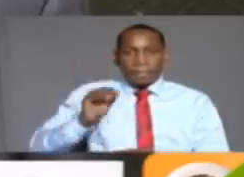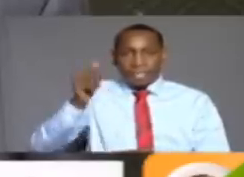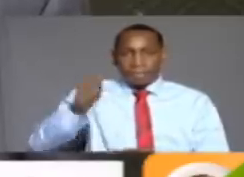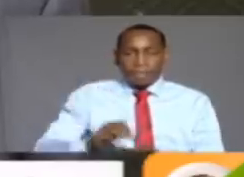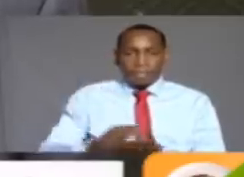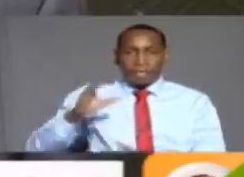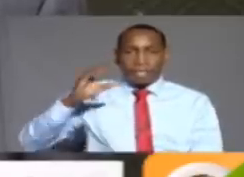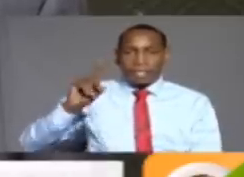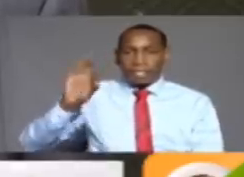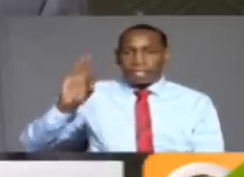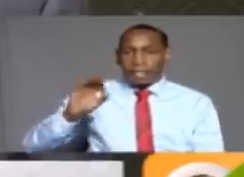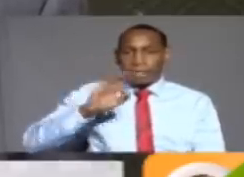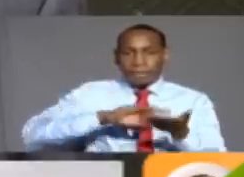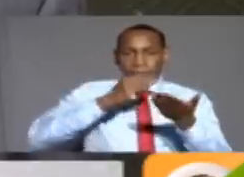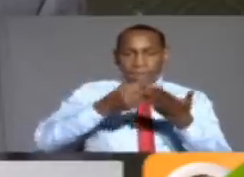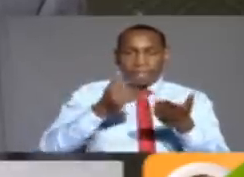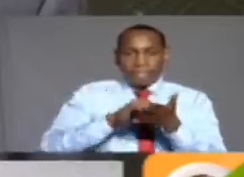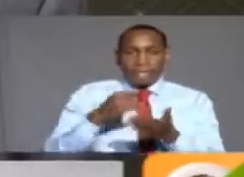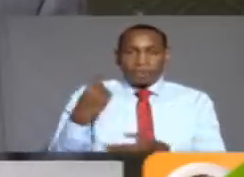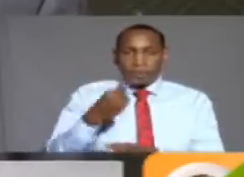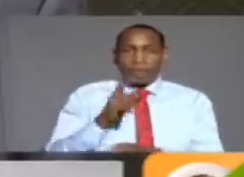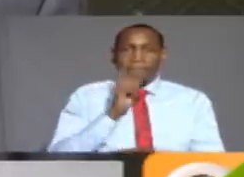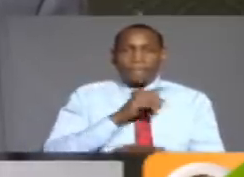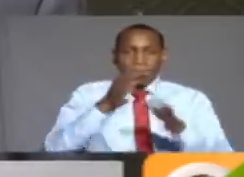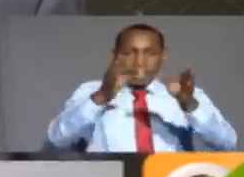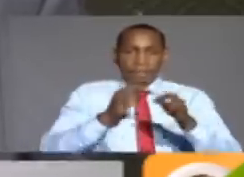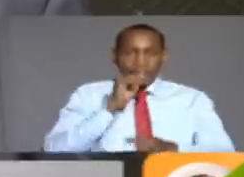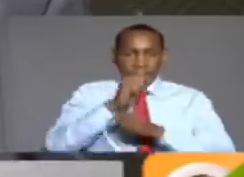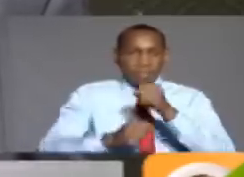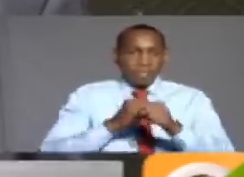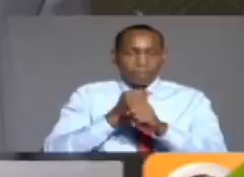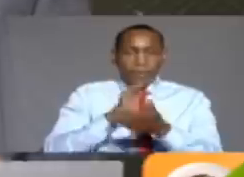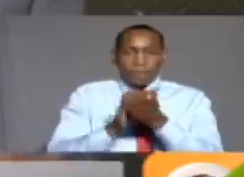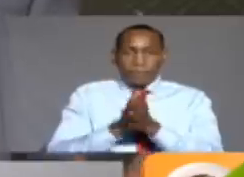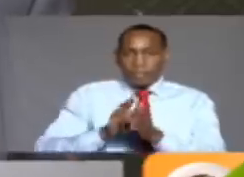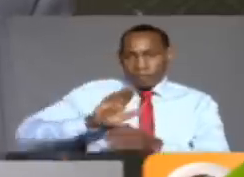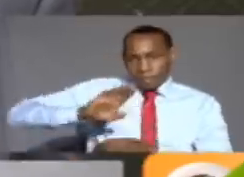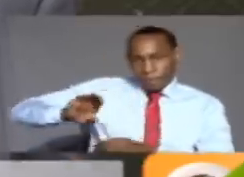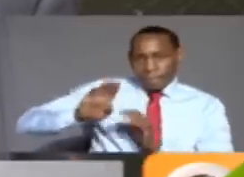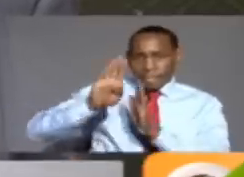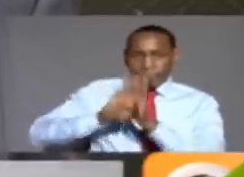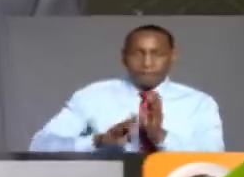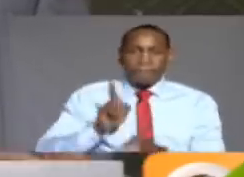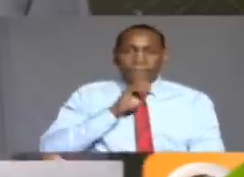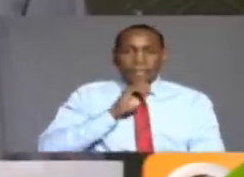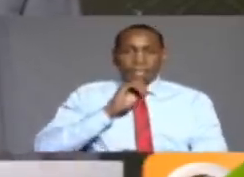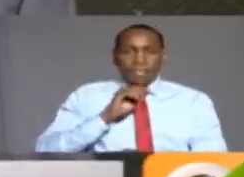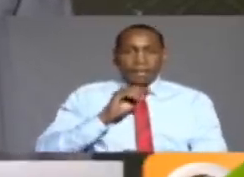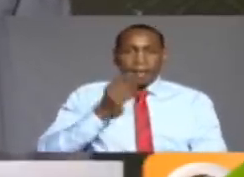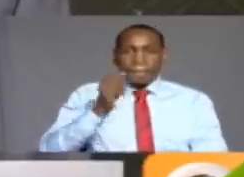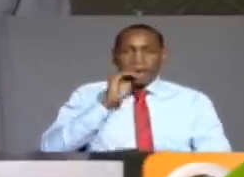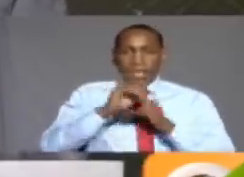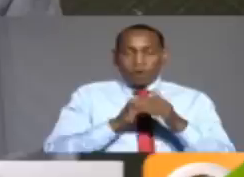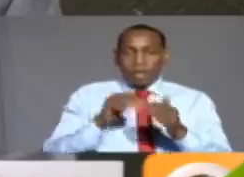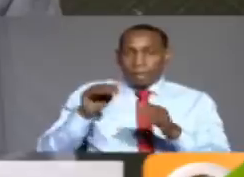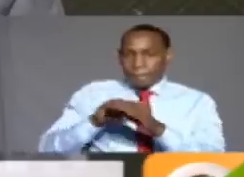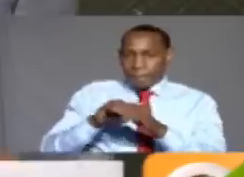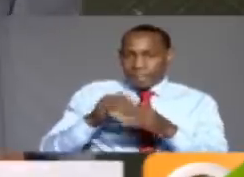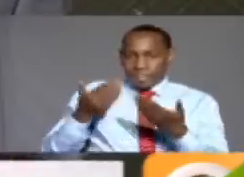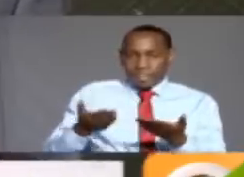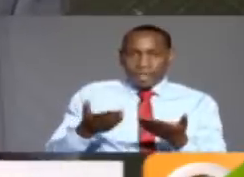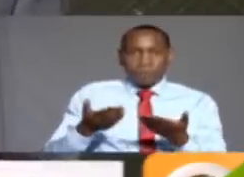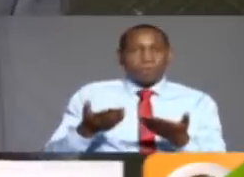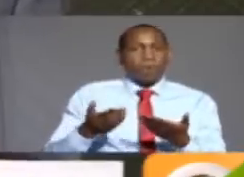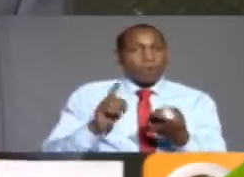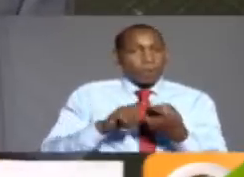is only fund whereby we finish the financial year without even paying bills because we finish all the money. Members actually become idle